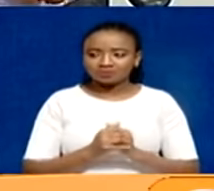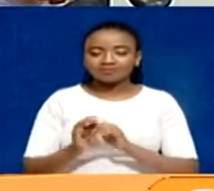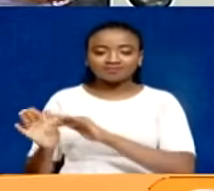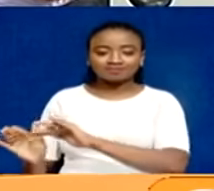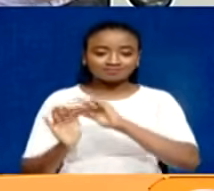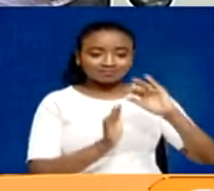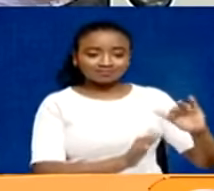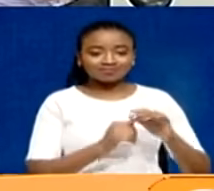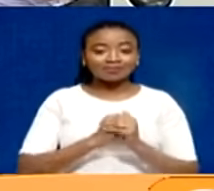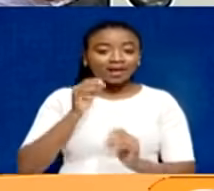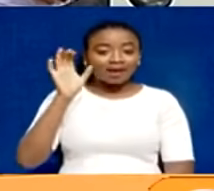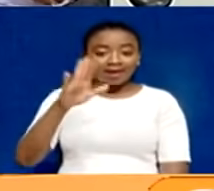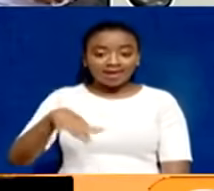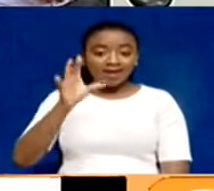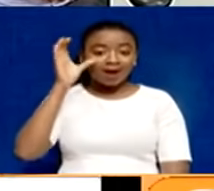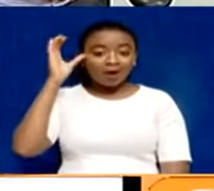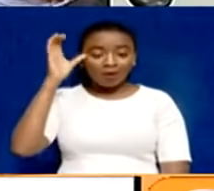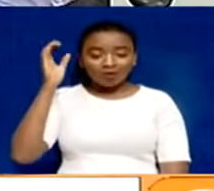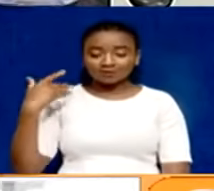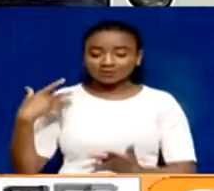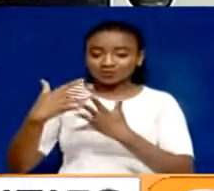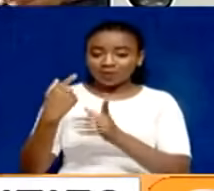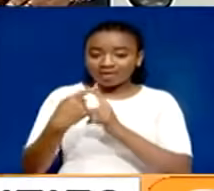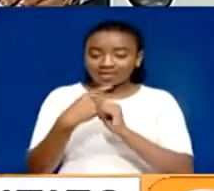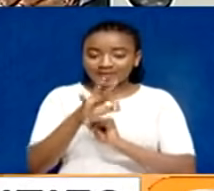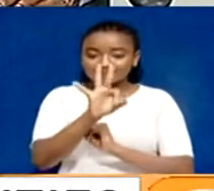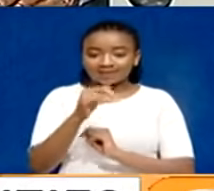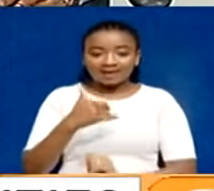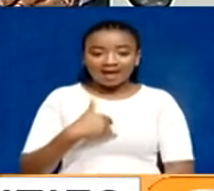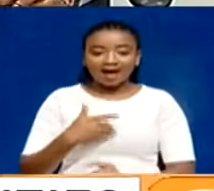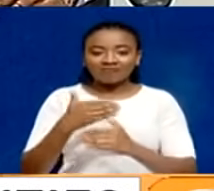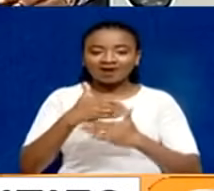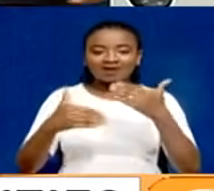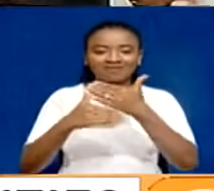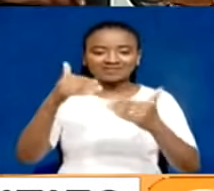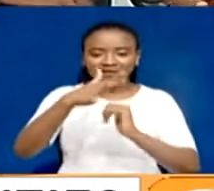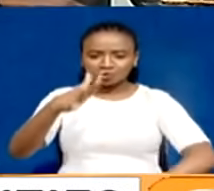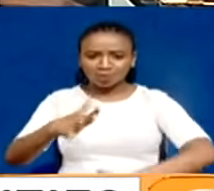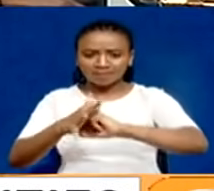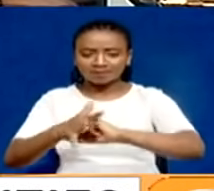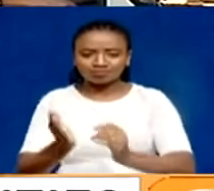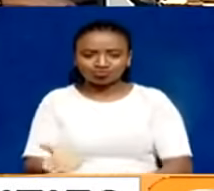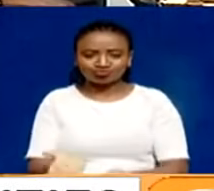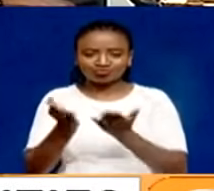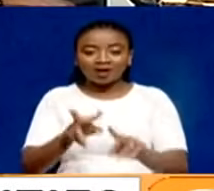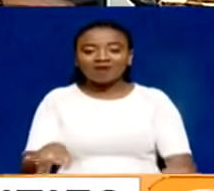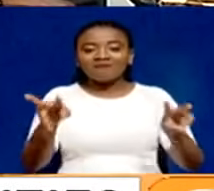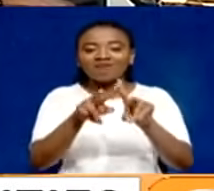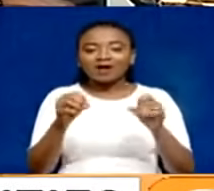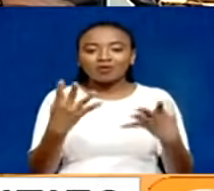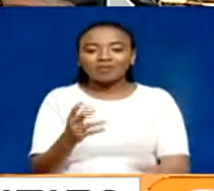Let's switch gears here, and the coast region has over the past 3 years experienced an infrastructural boost to the tune of, get